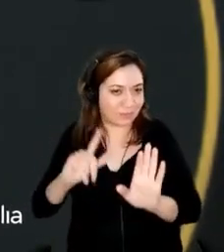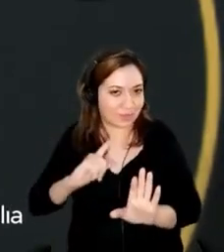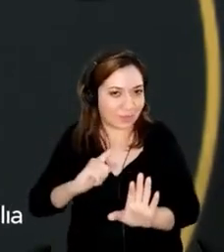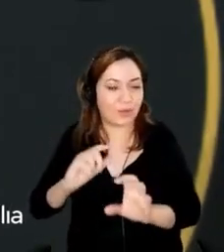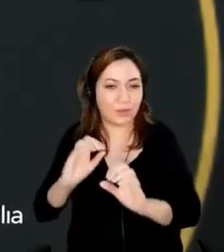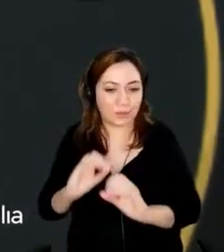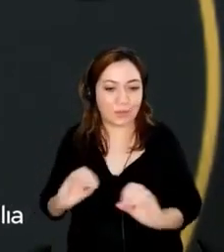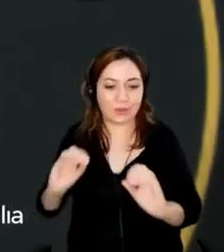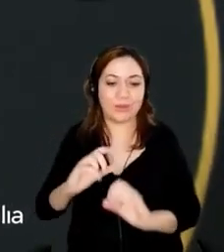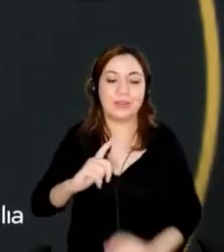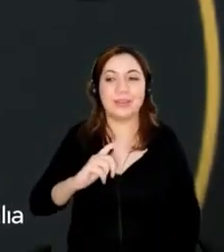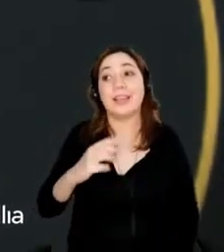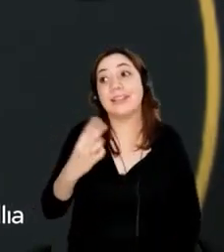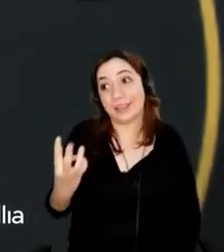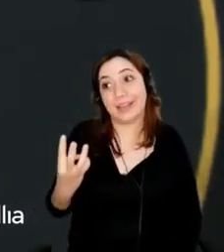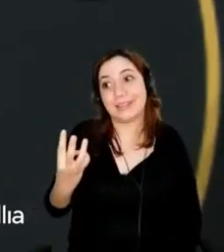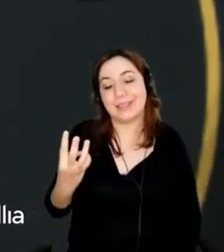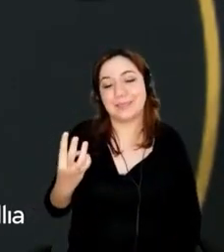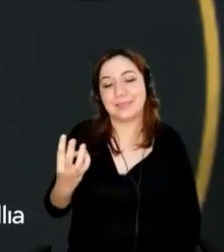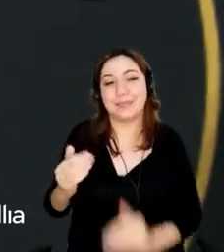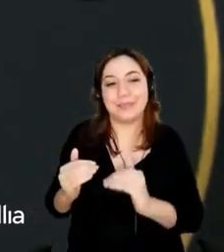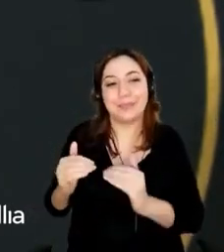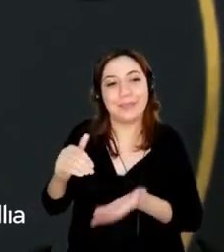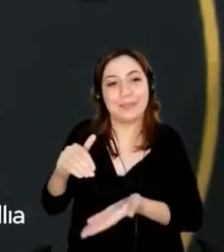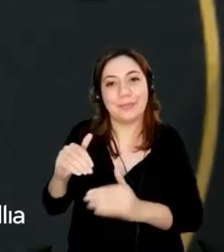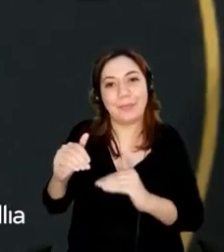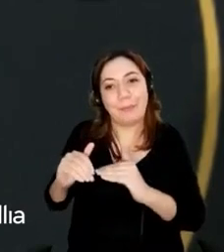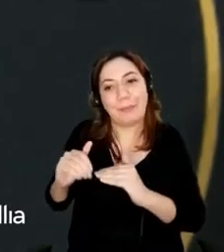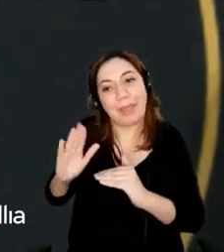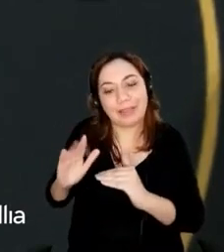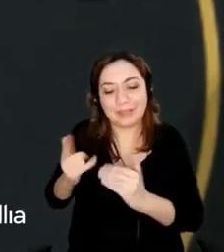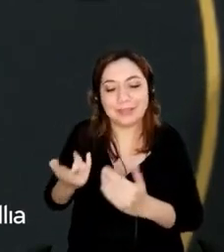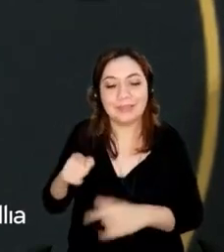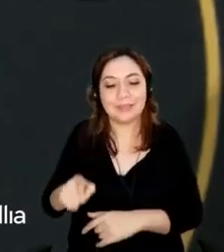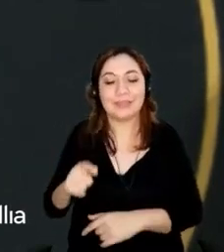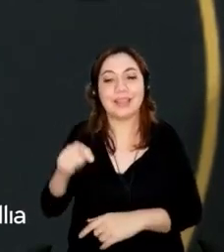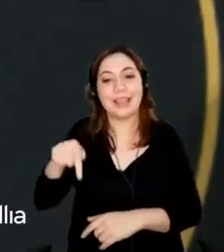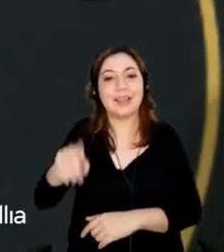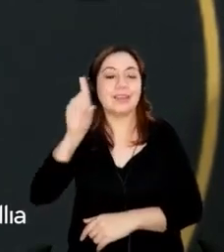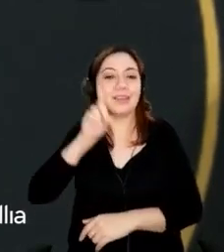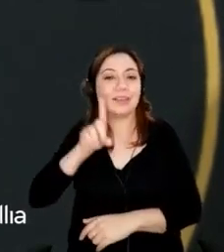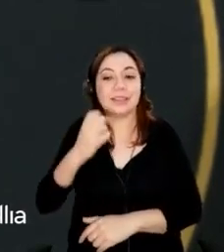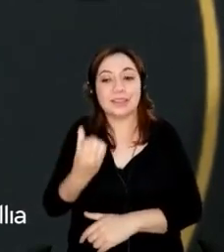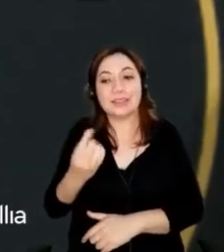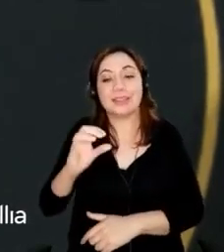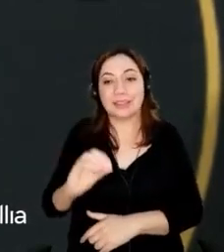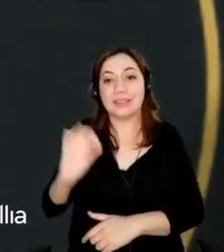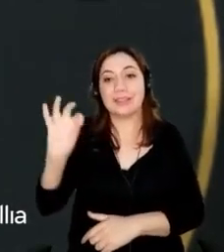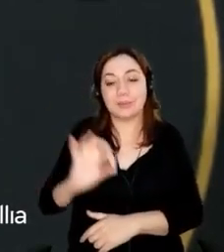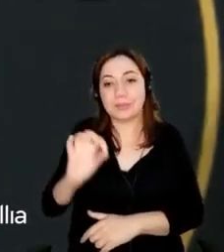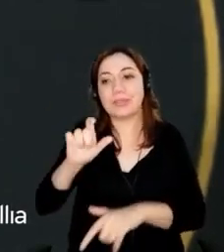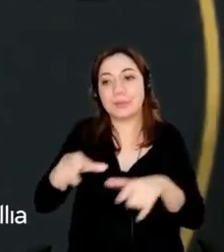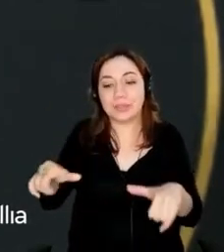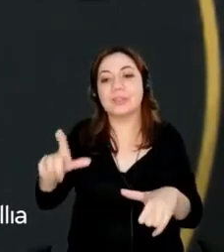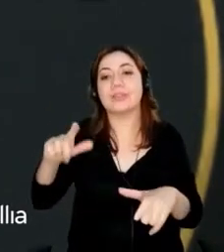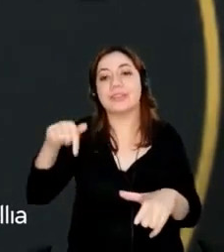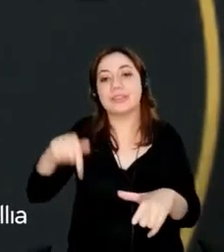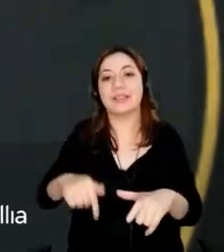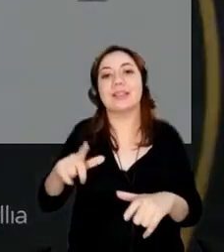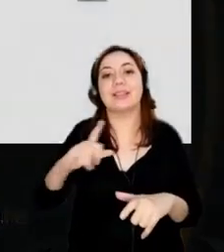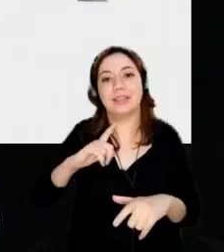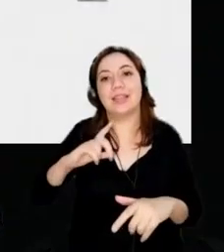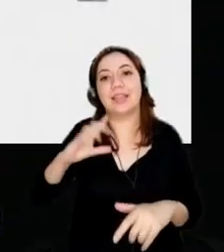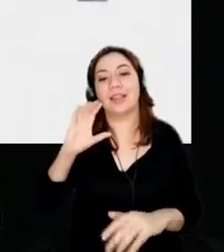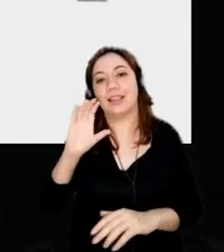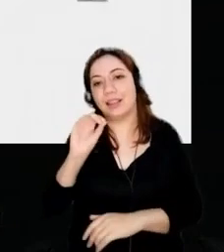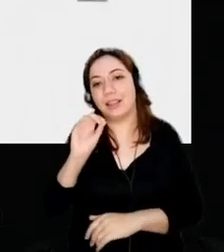So actually, in the United States, about 60% of households have dogs, and at least here, they're kind of